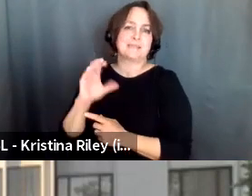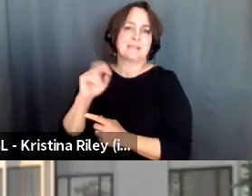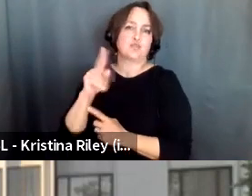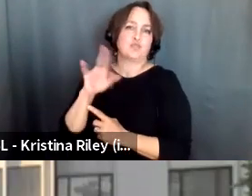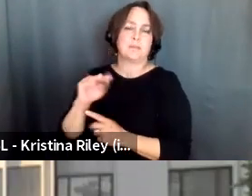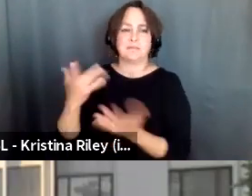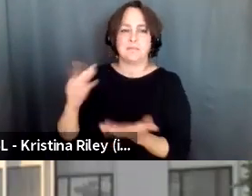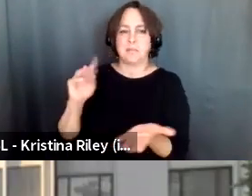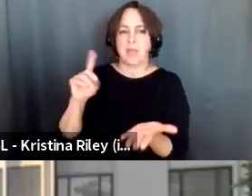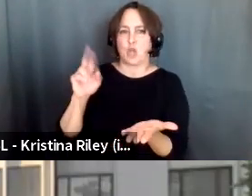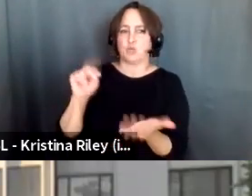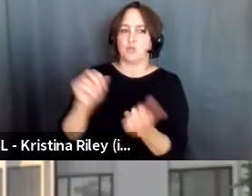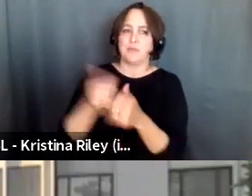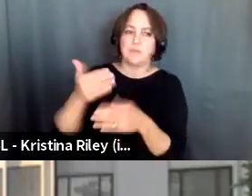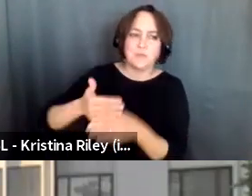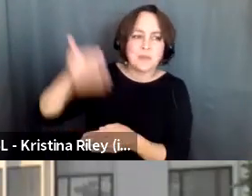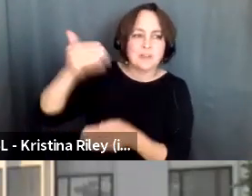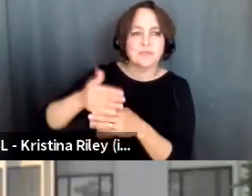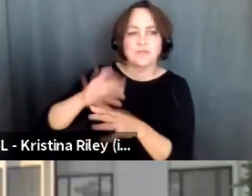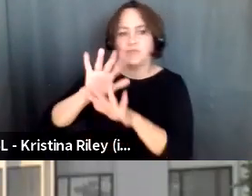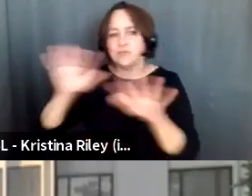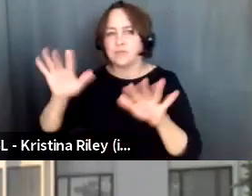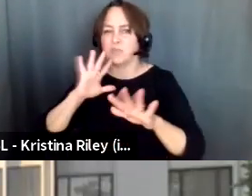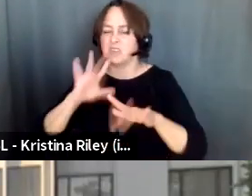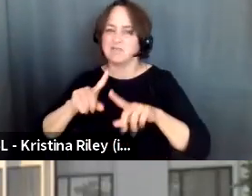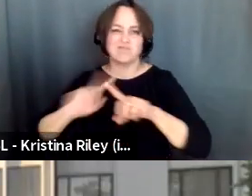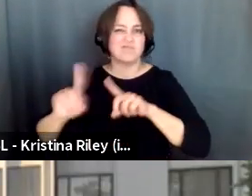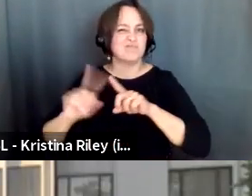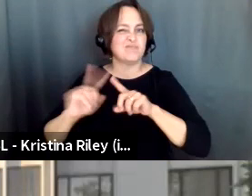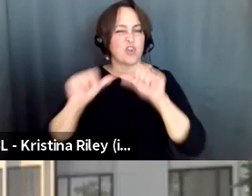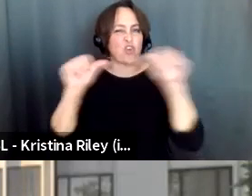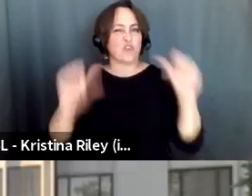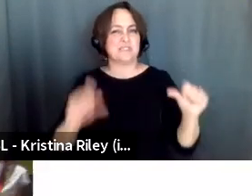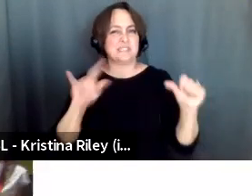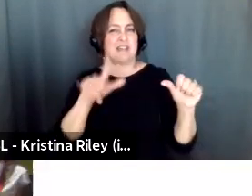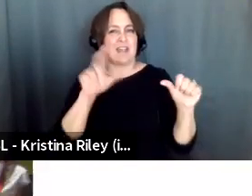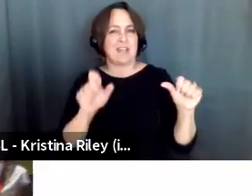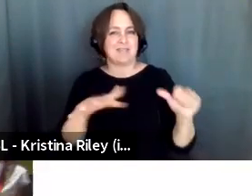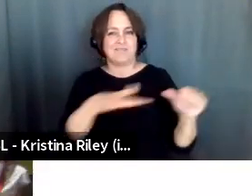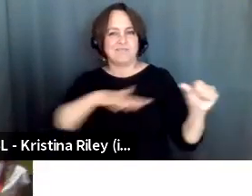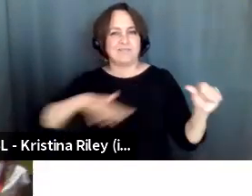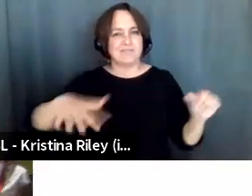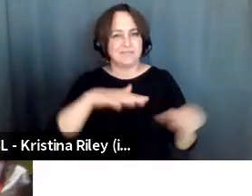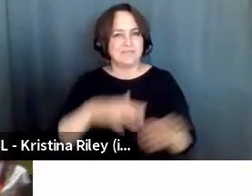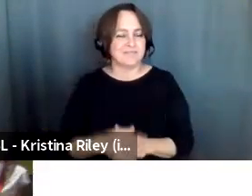punched windows. So there's really a variety of architectural styles. We can move on to the next one.